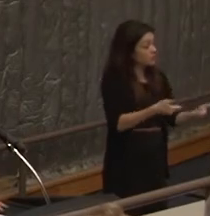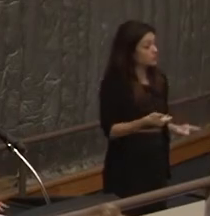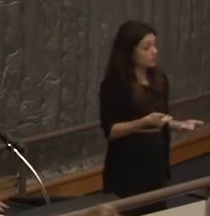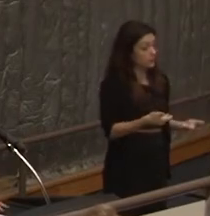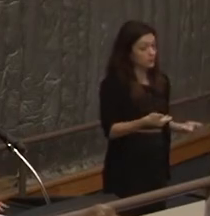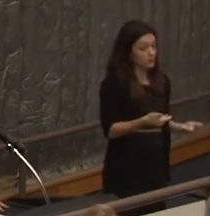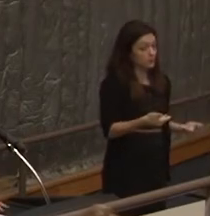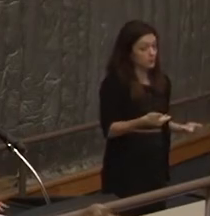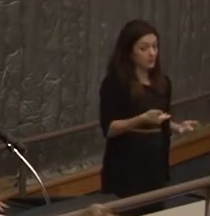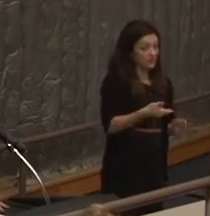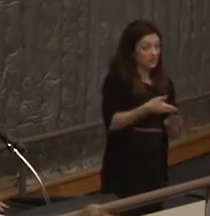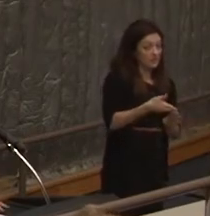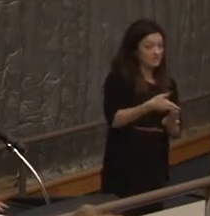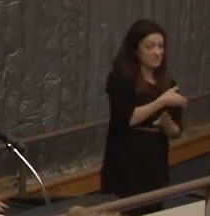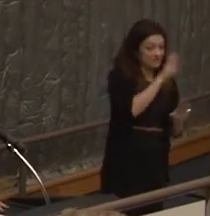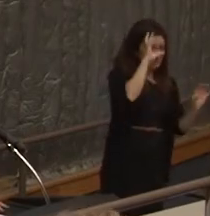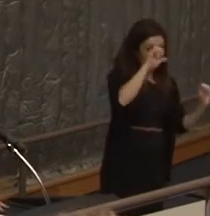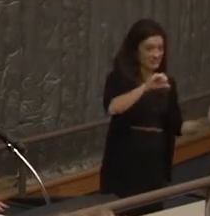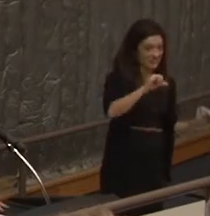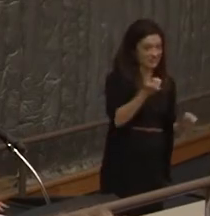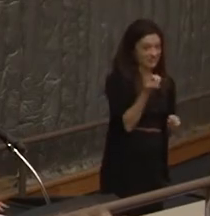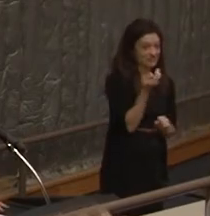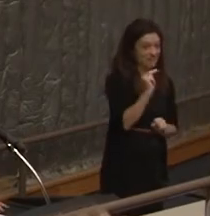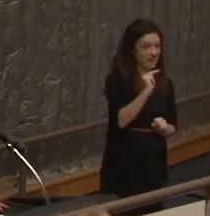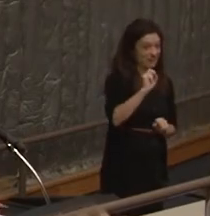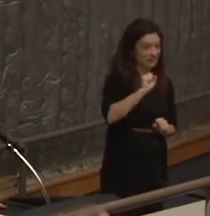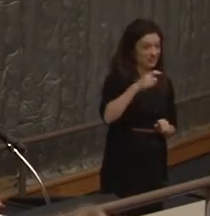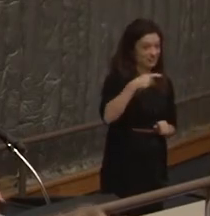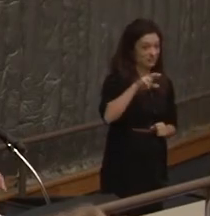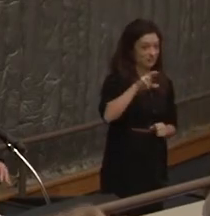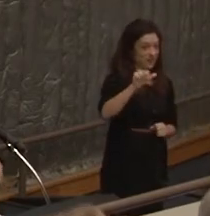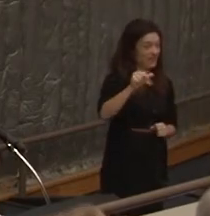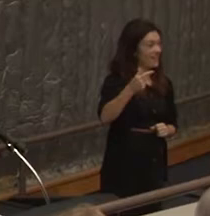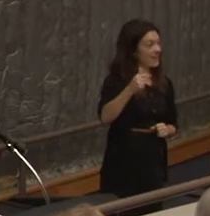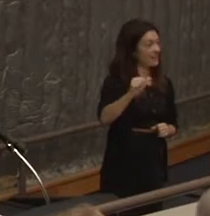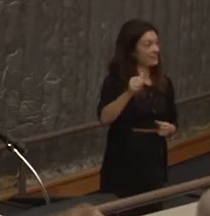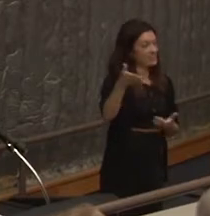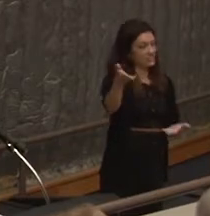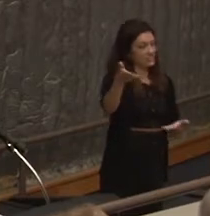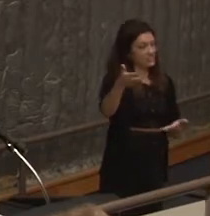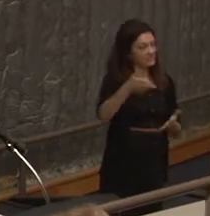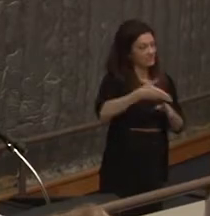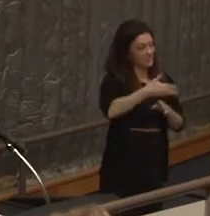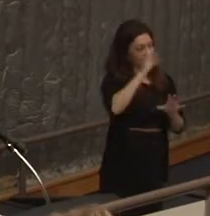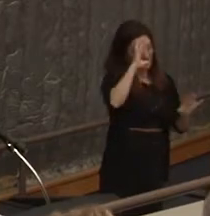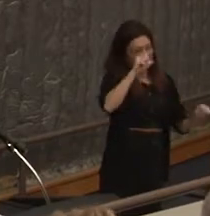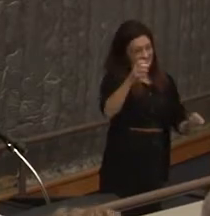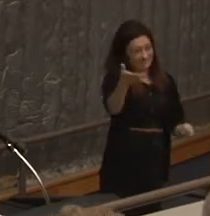our former president, John Sprague, is sitting here on our right. Thank you.